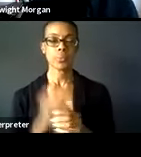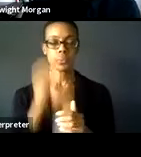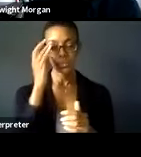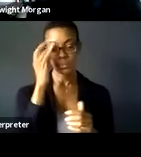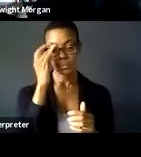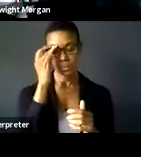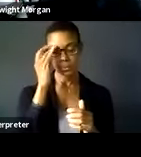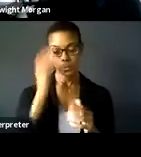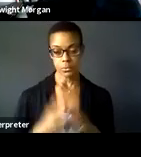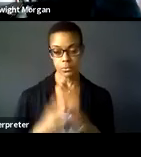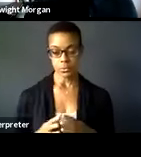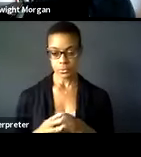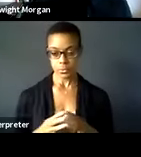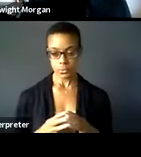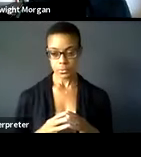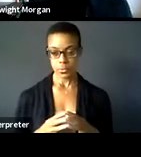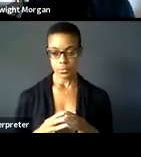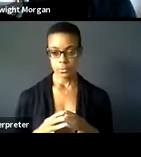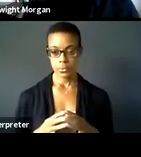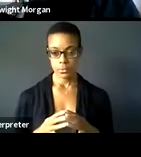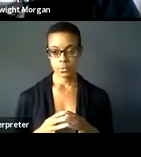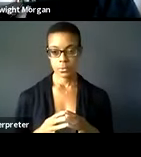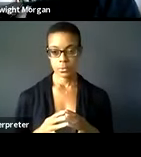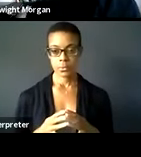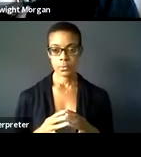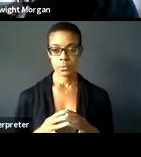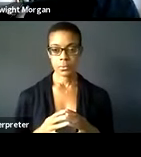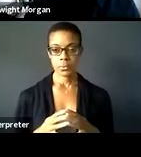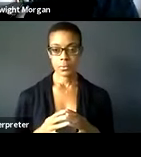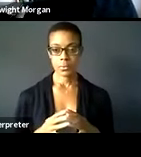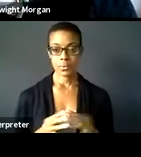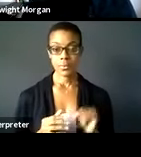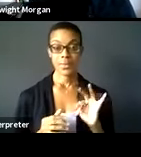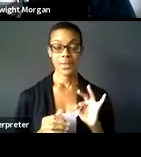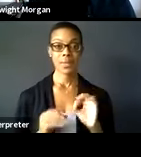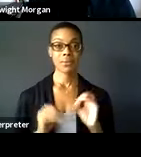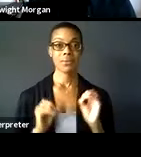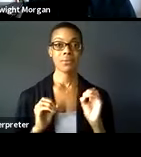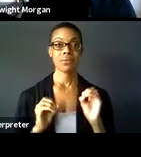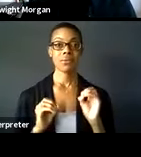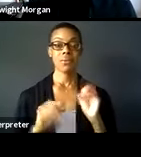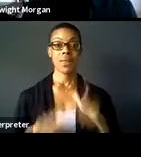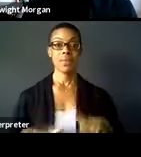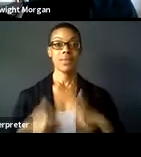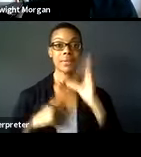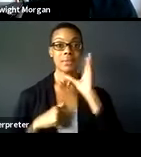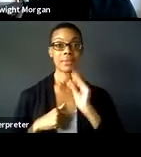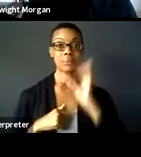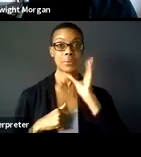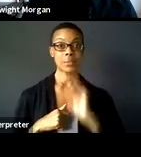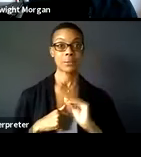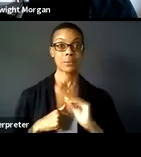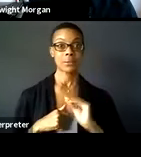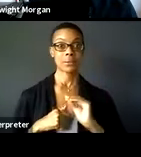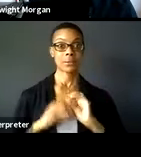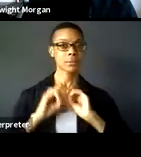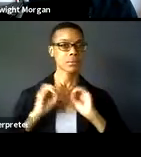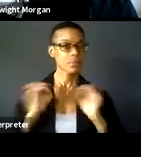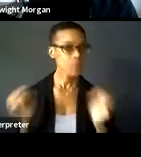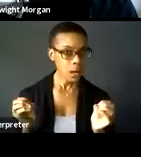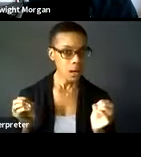of having the lived experience in all the decision making then